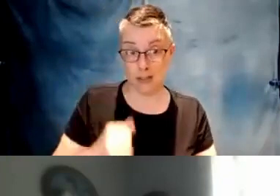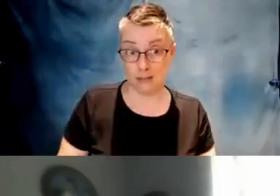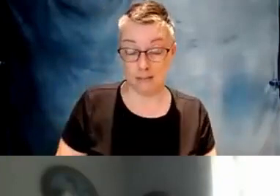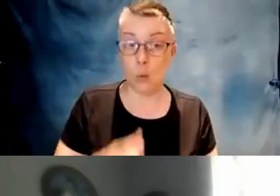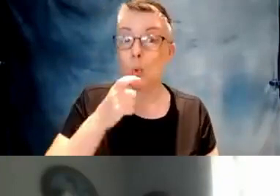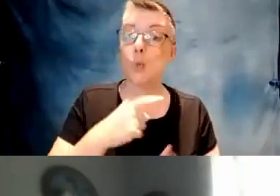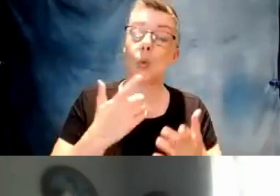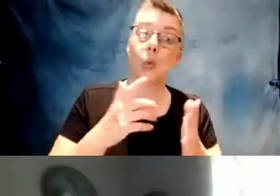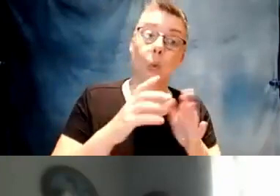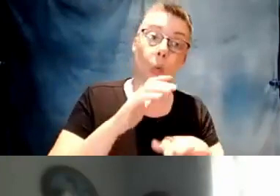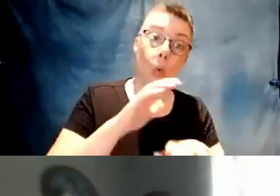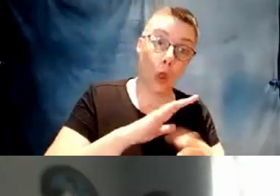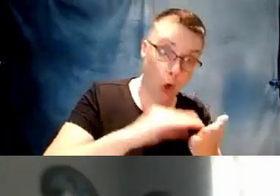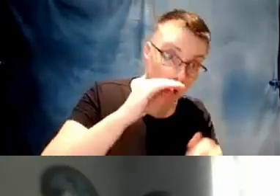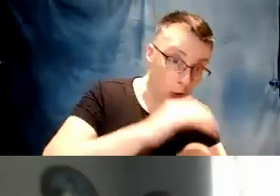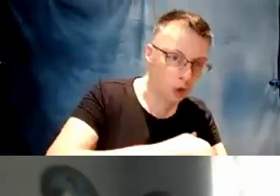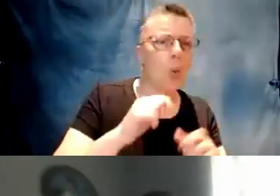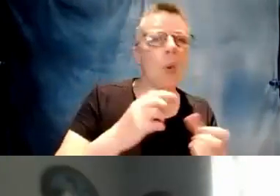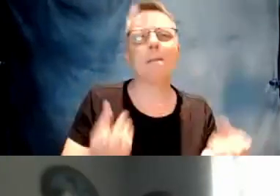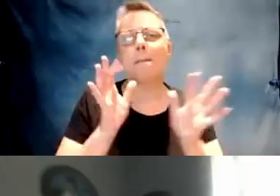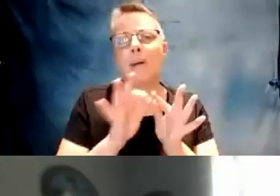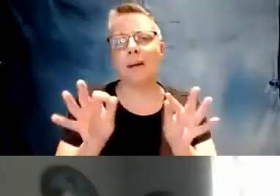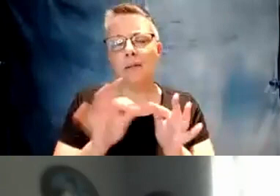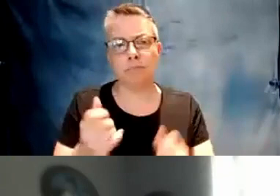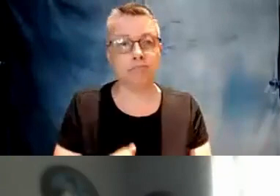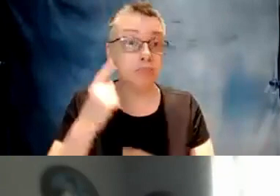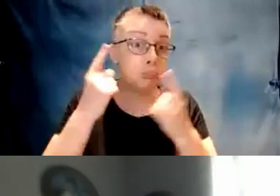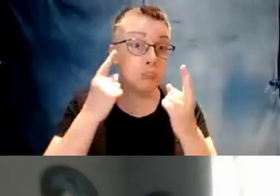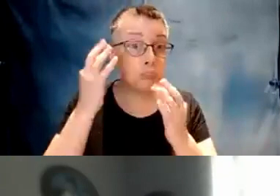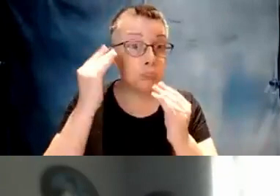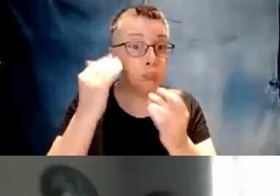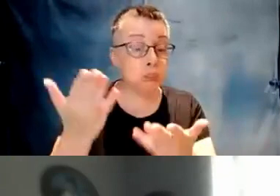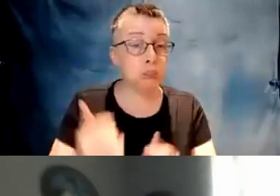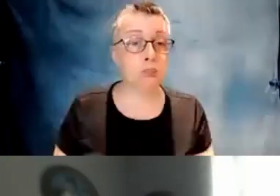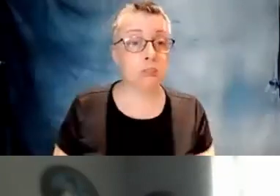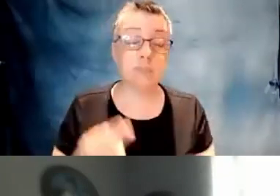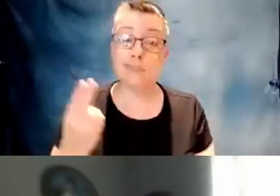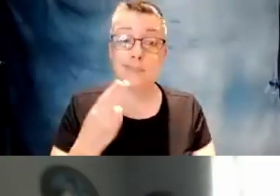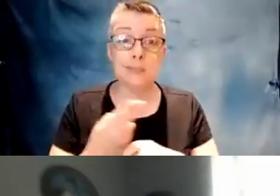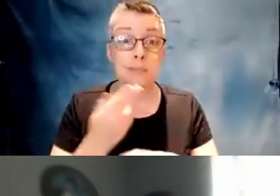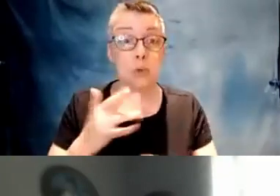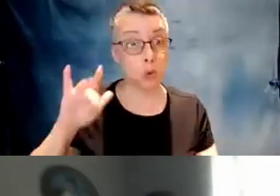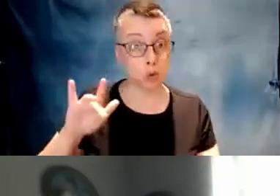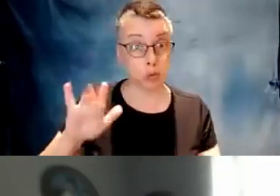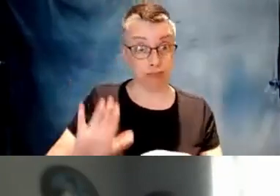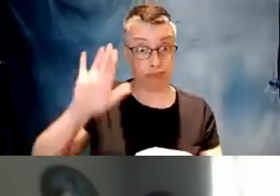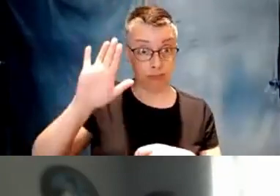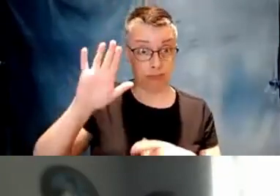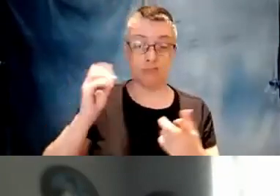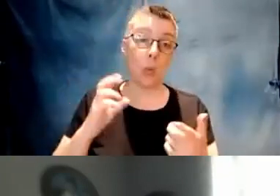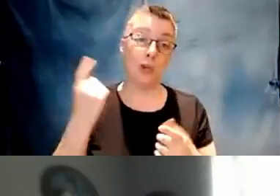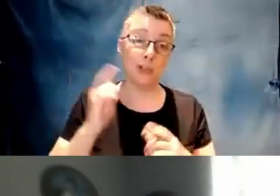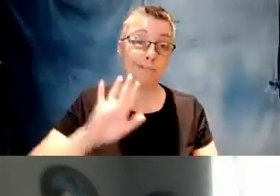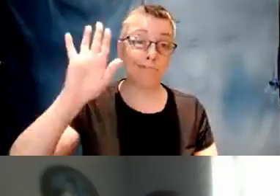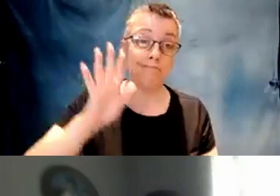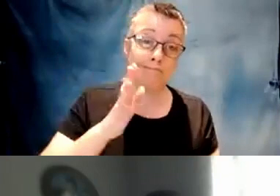multilingual learning? Yeah, you guys can just take some time to think about it. You could use the raise hand function or just